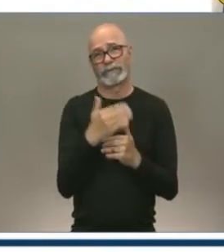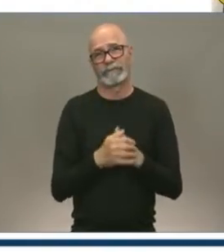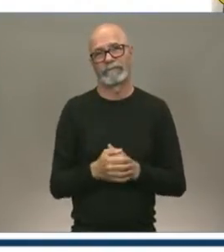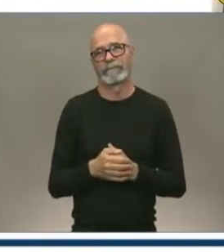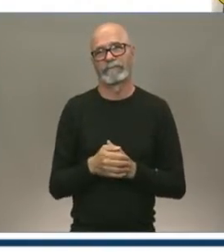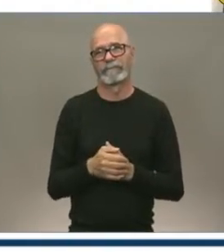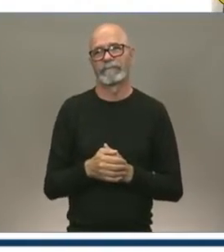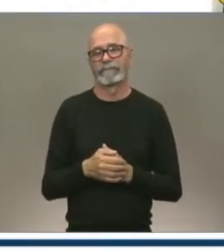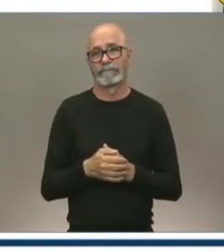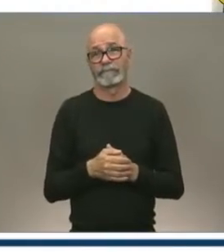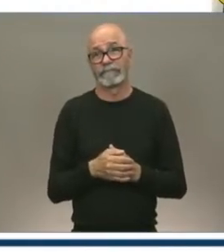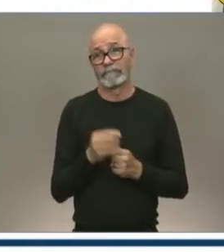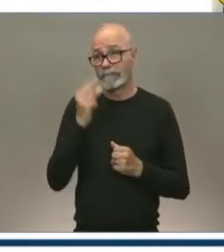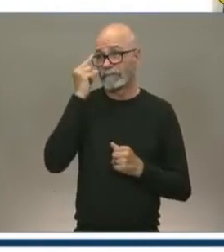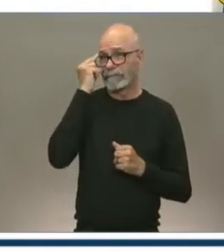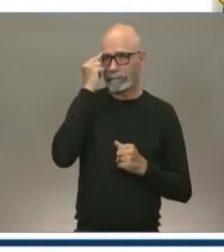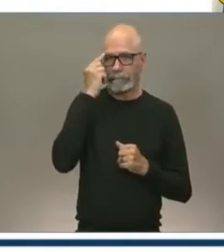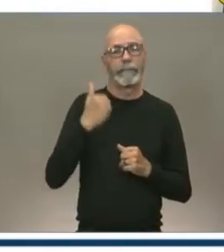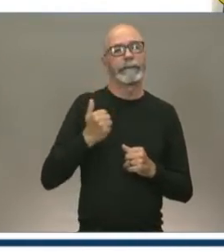Keith Doucette with the Canadian Press.